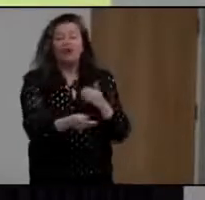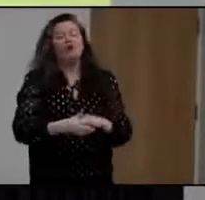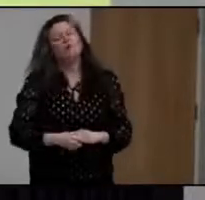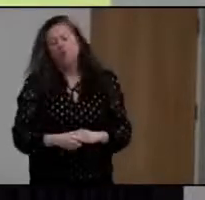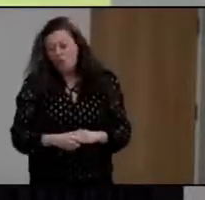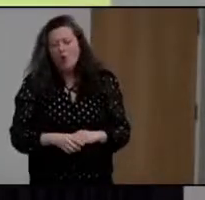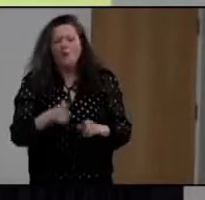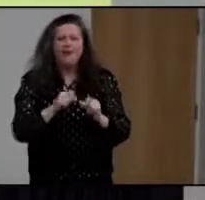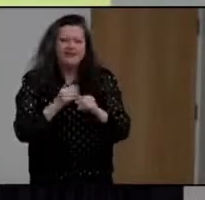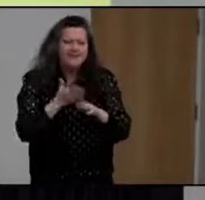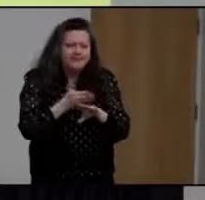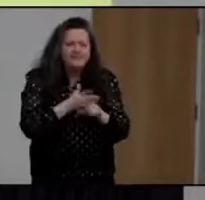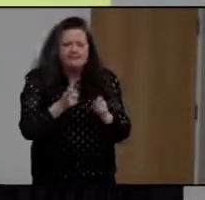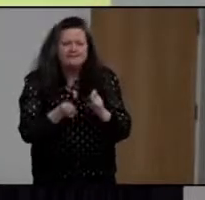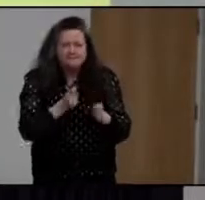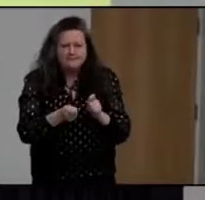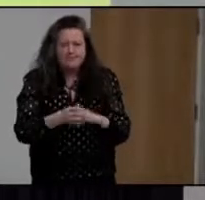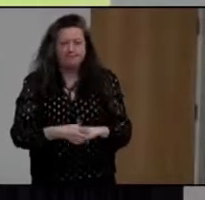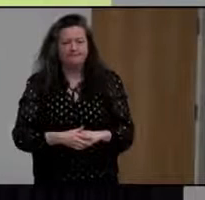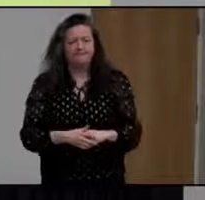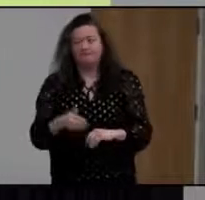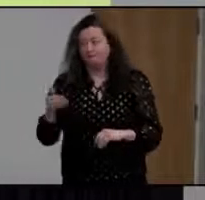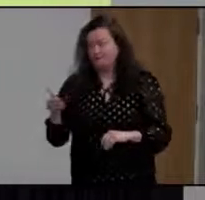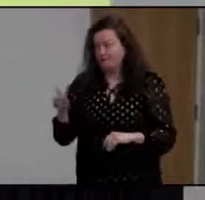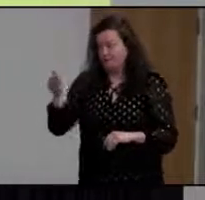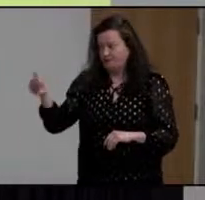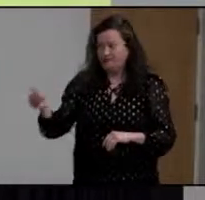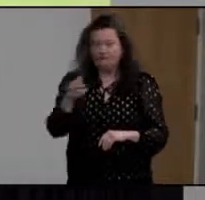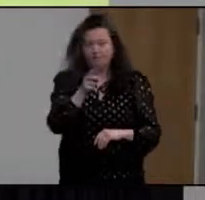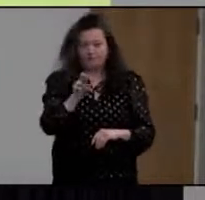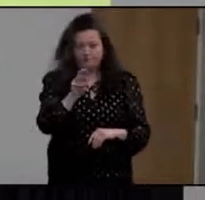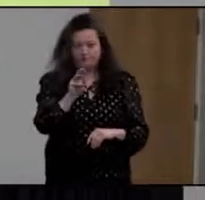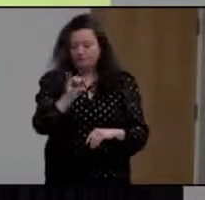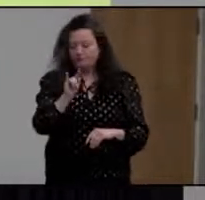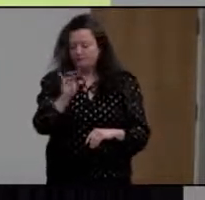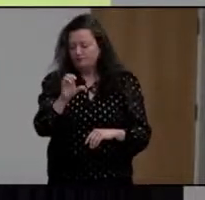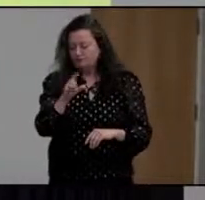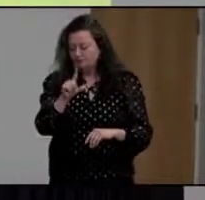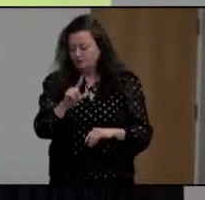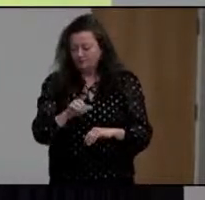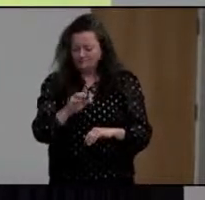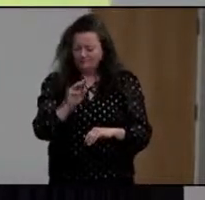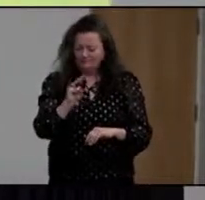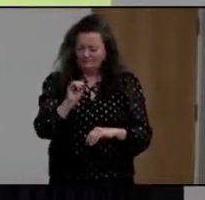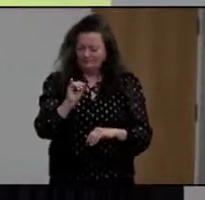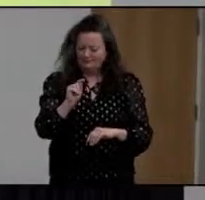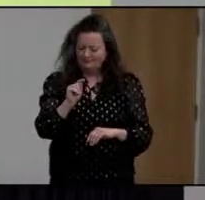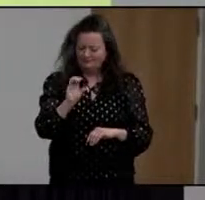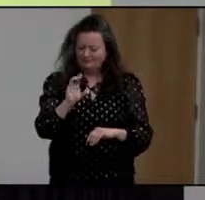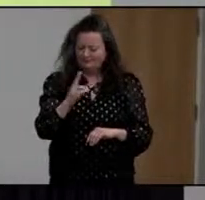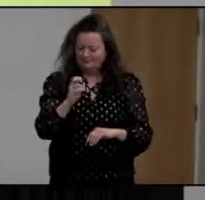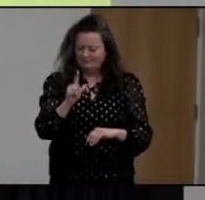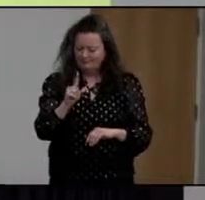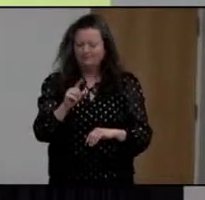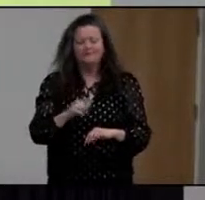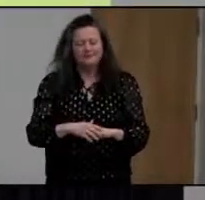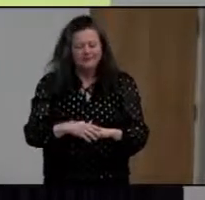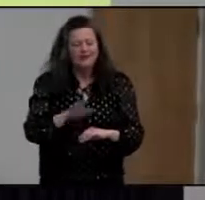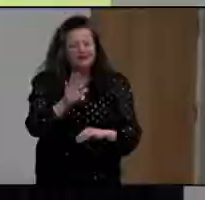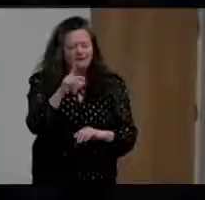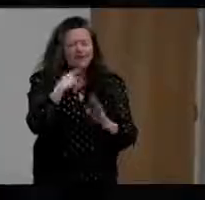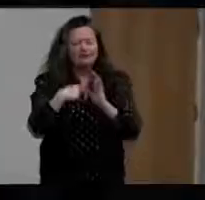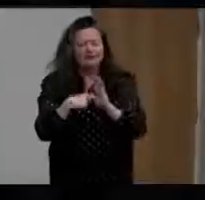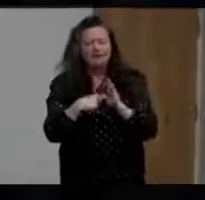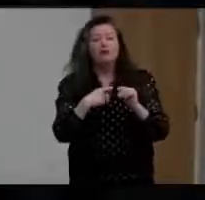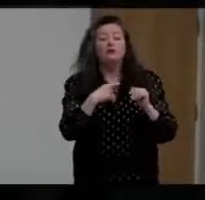principle that we use, or I've used for over a decade now. When we develop a tool to predict something like sepsis,